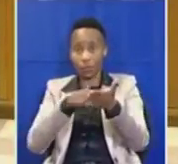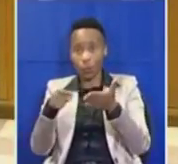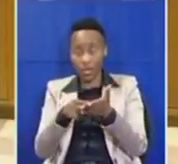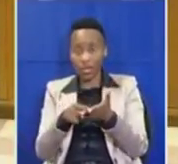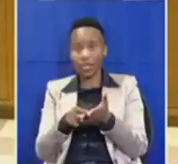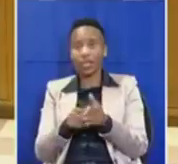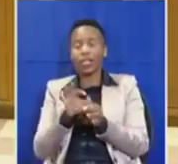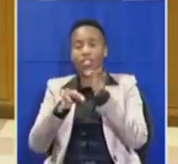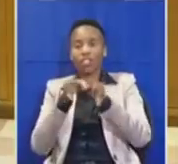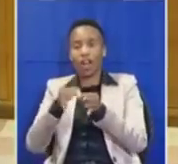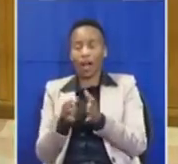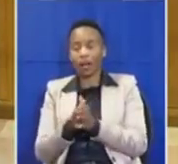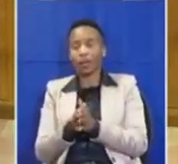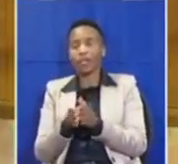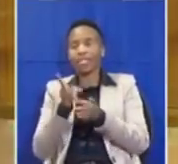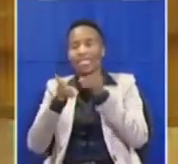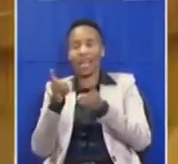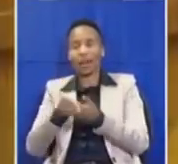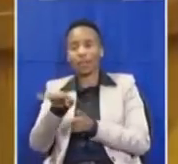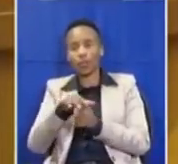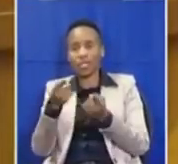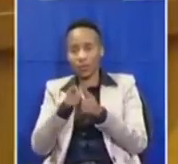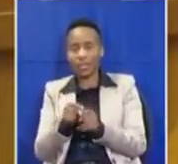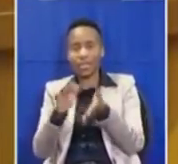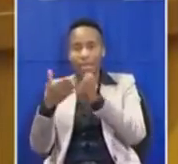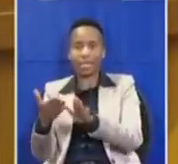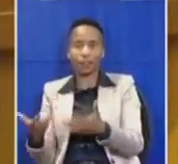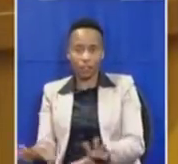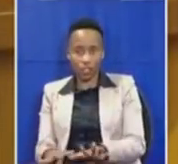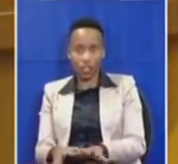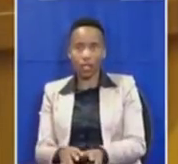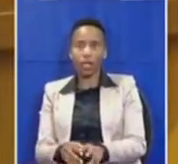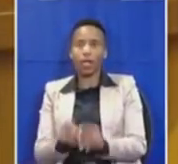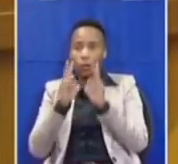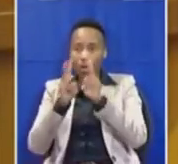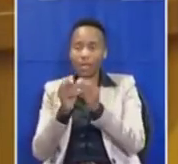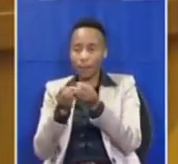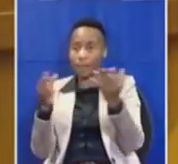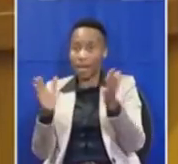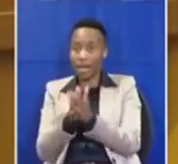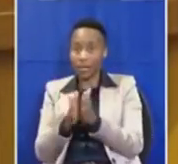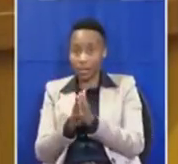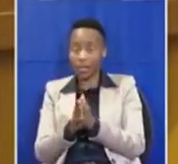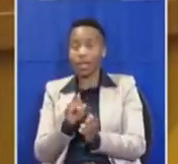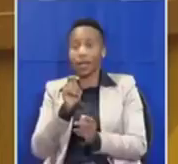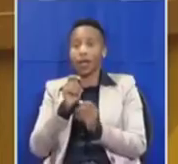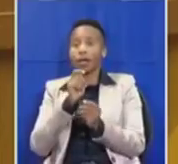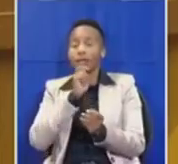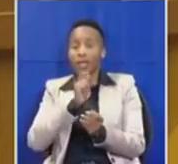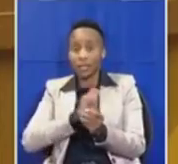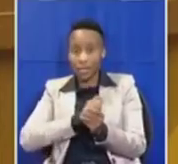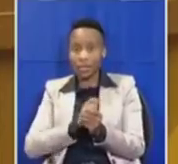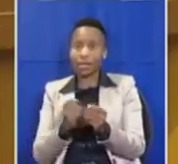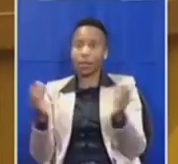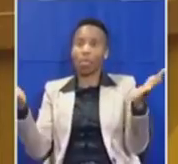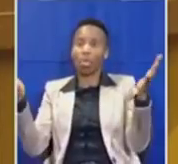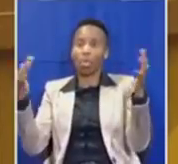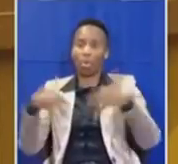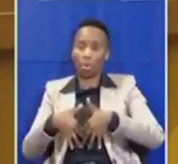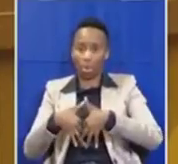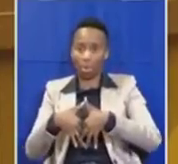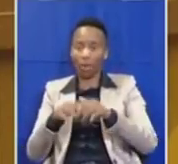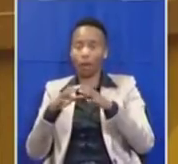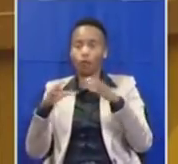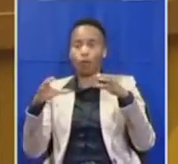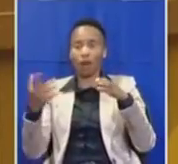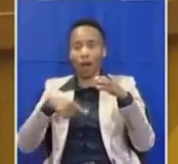by 1,000 cuts, referring to the many factors that together have come to paralyze our growth and bleed our fiscus